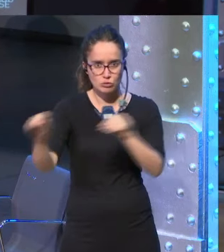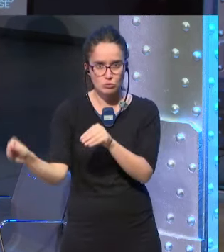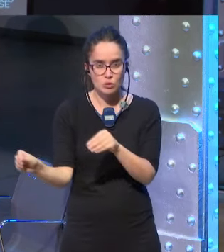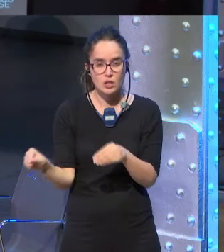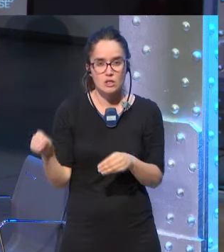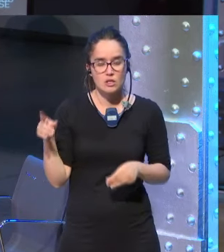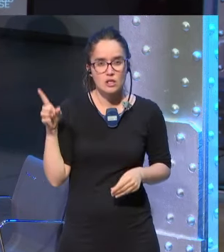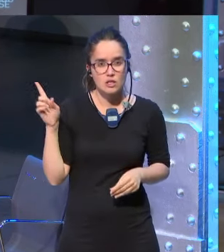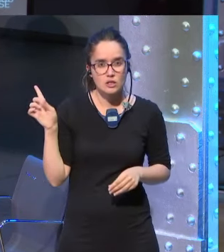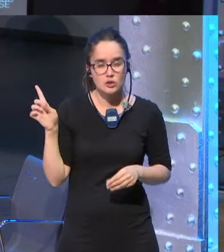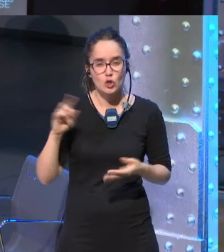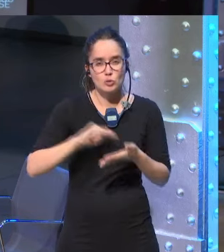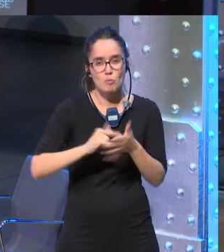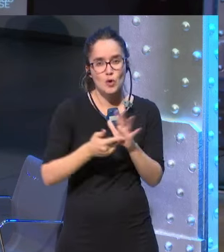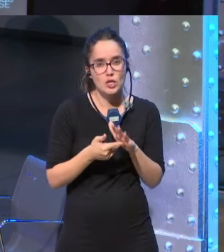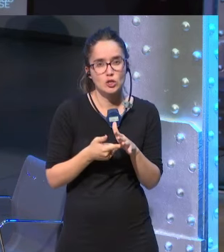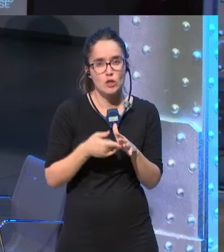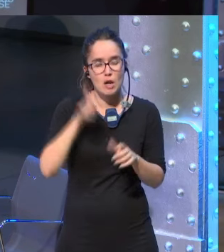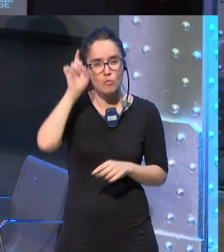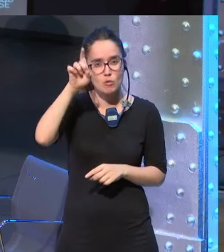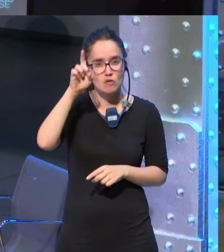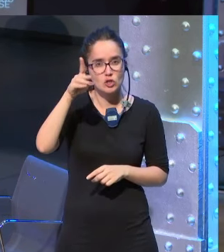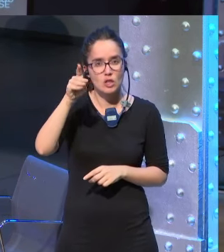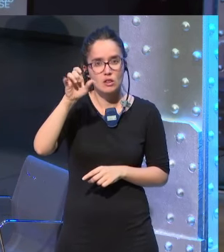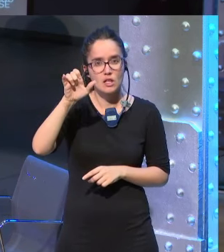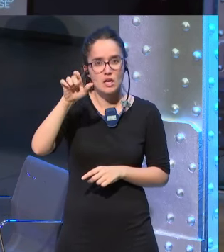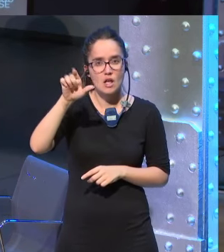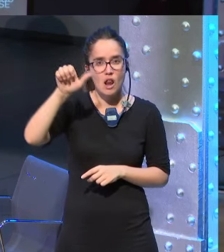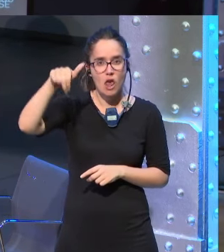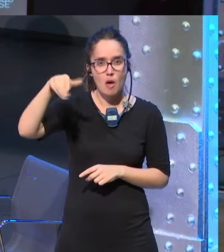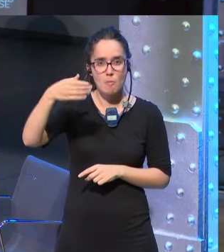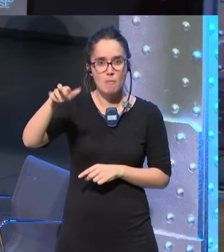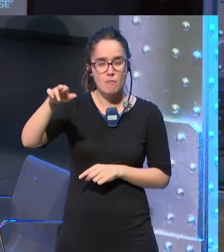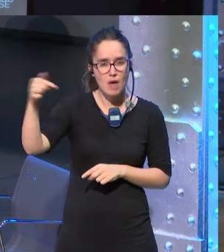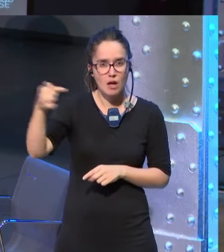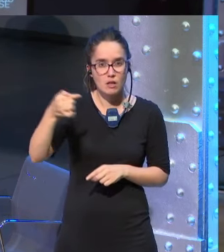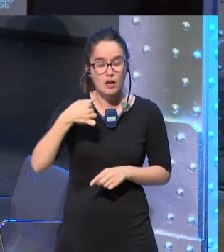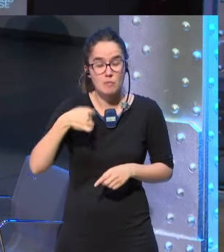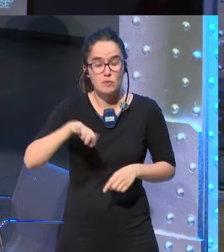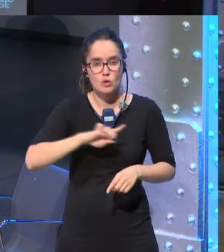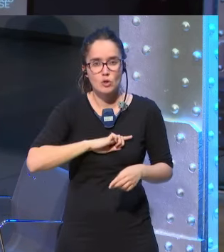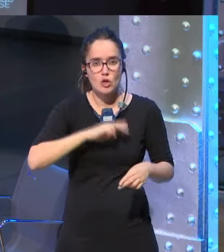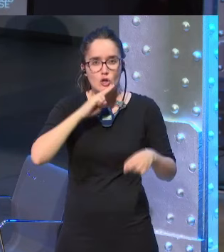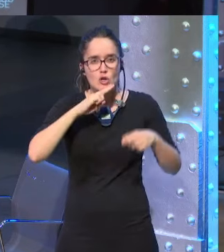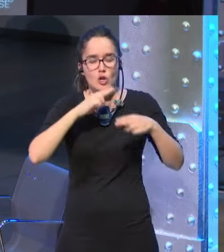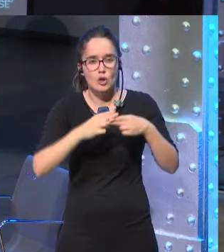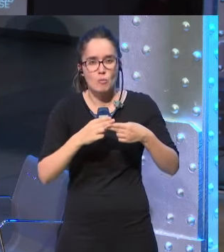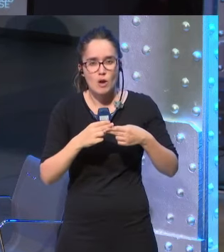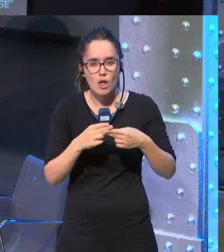Benjamin Dillenberger, and also our concrete, we call him concrete magician, Dr. Robert